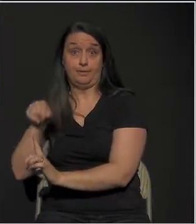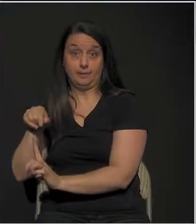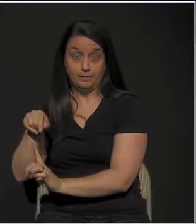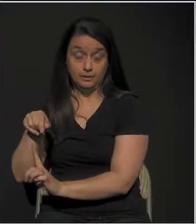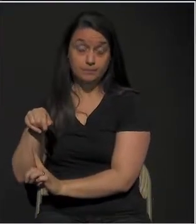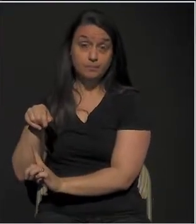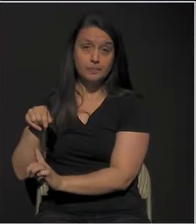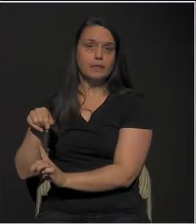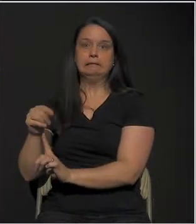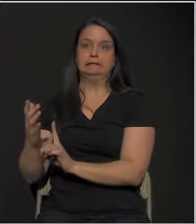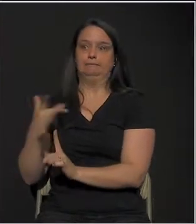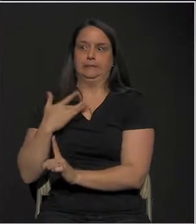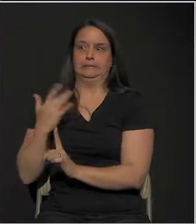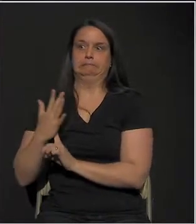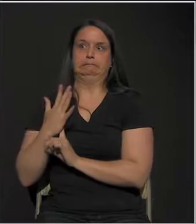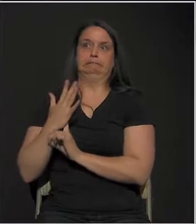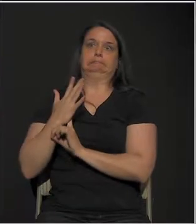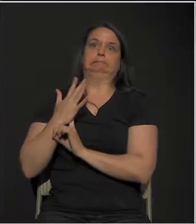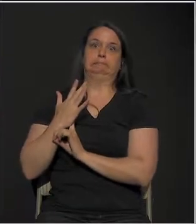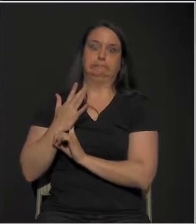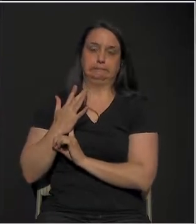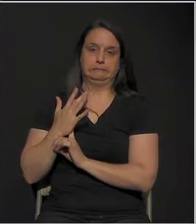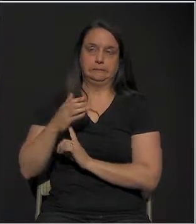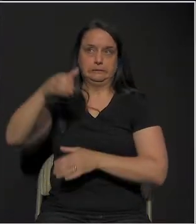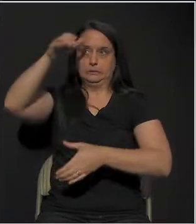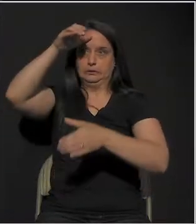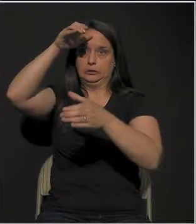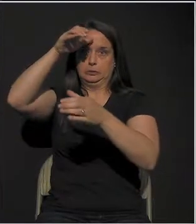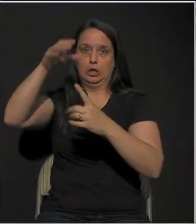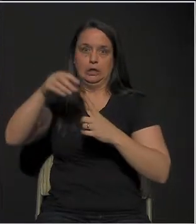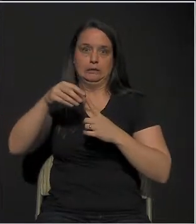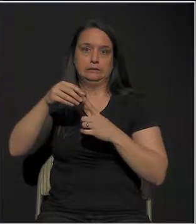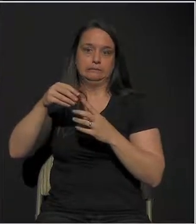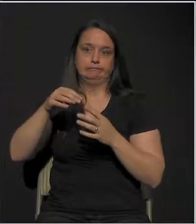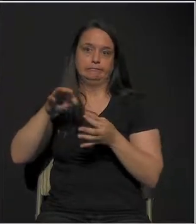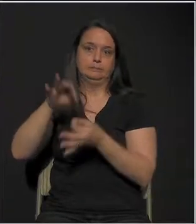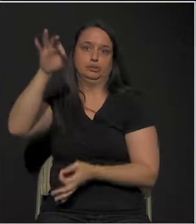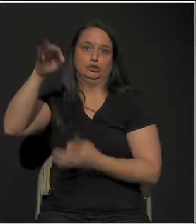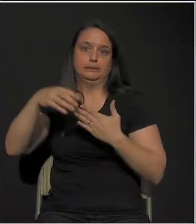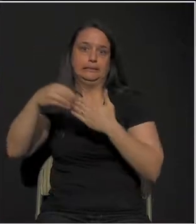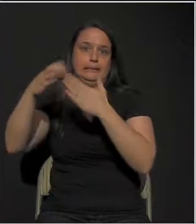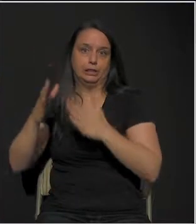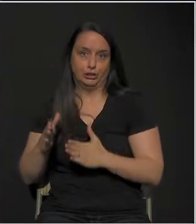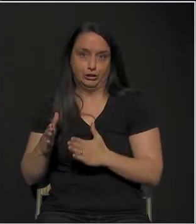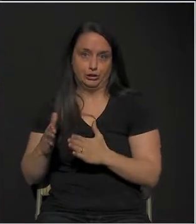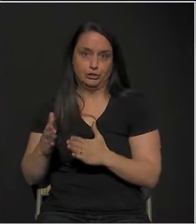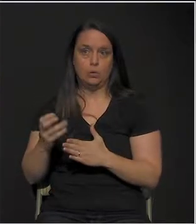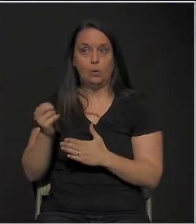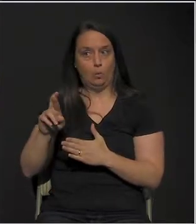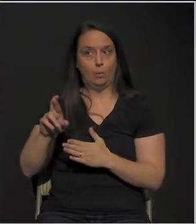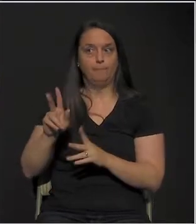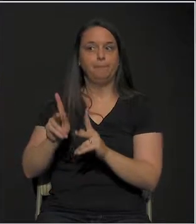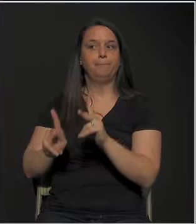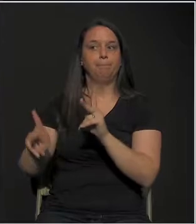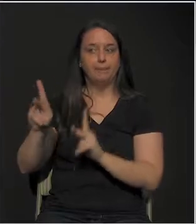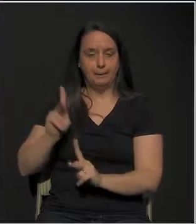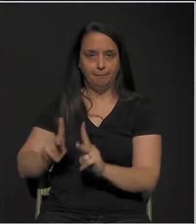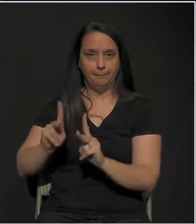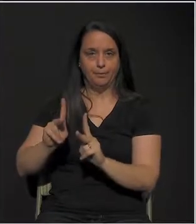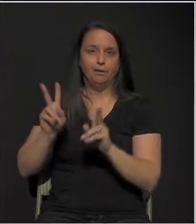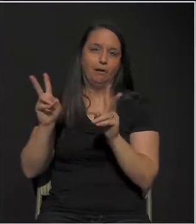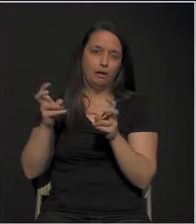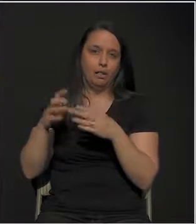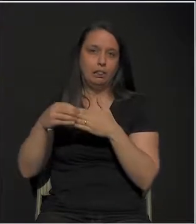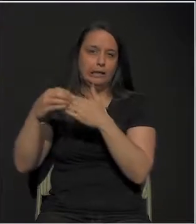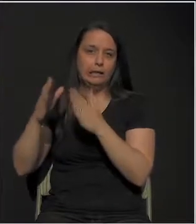He's you know, intimidated by these super spiritual, eloquent leaders or people, leaders that have come